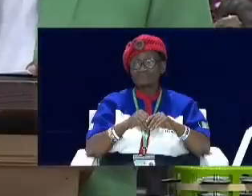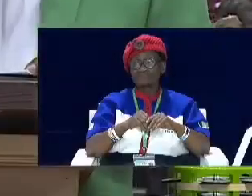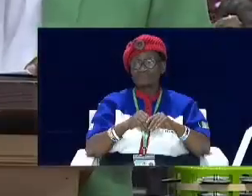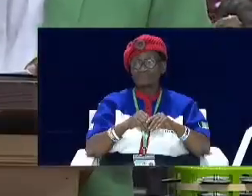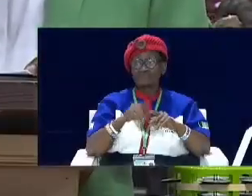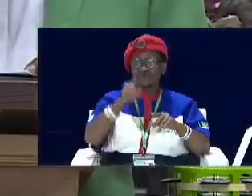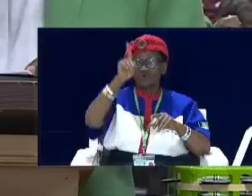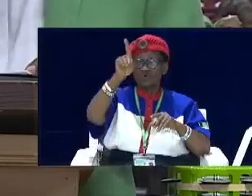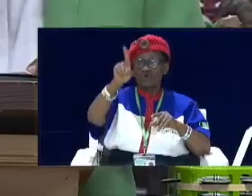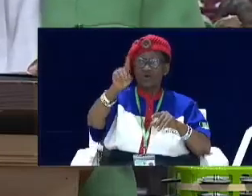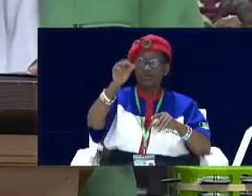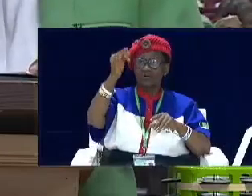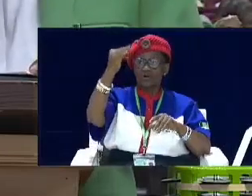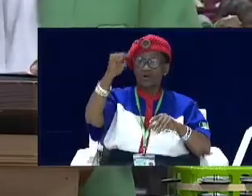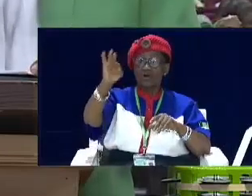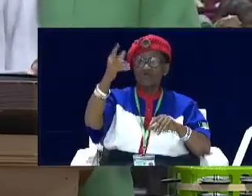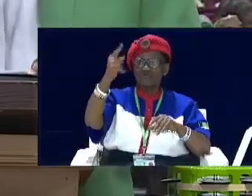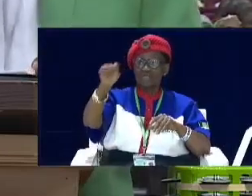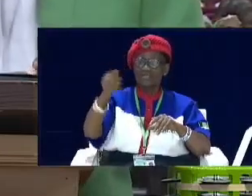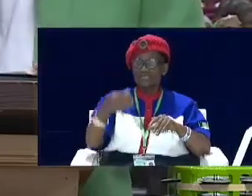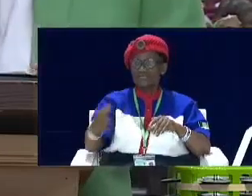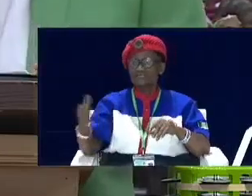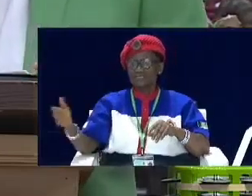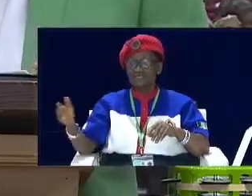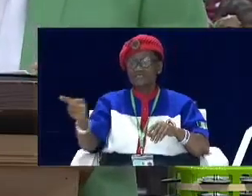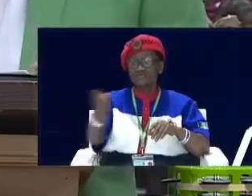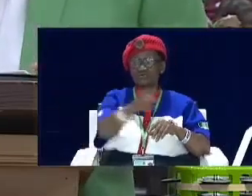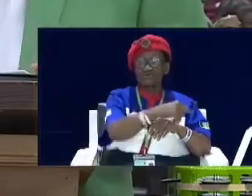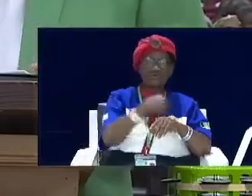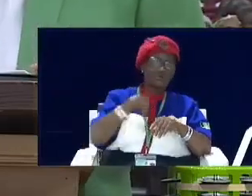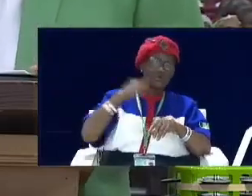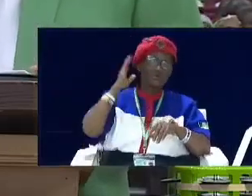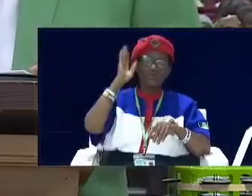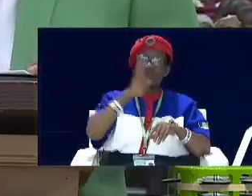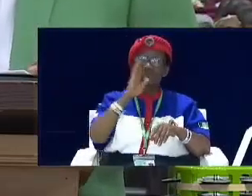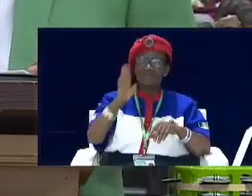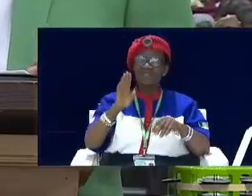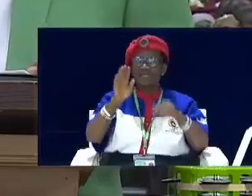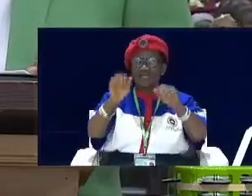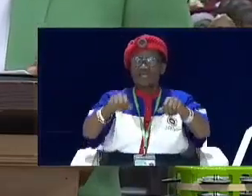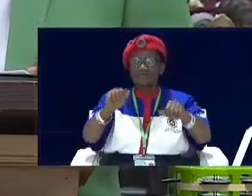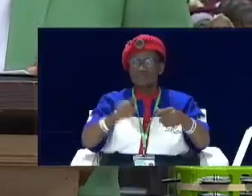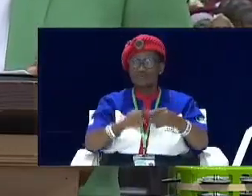One of the things you will be able to do, I might